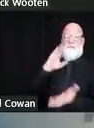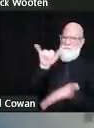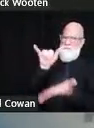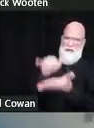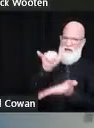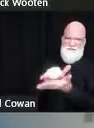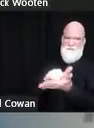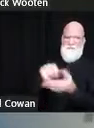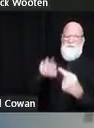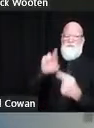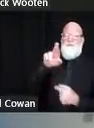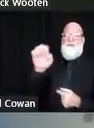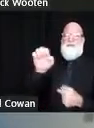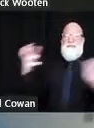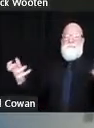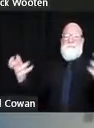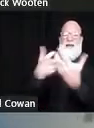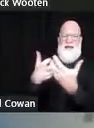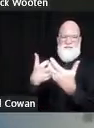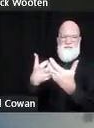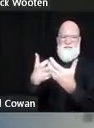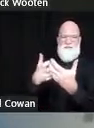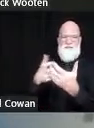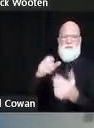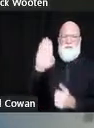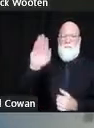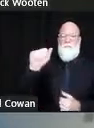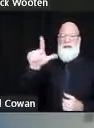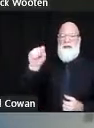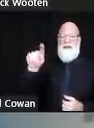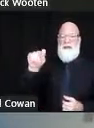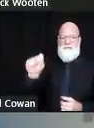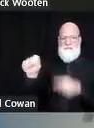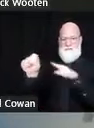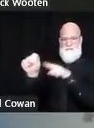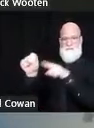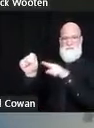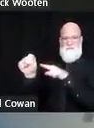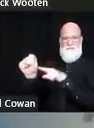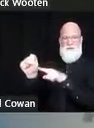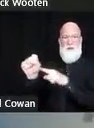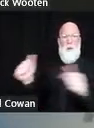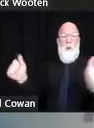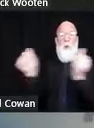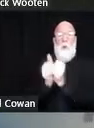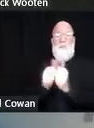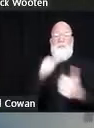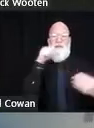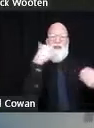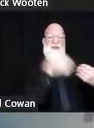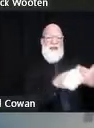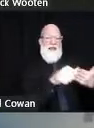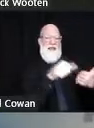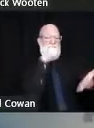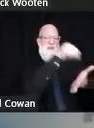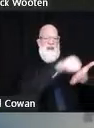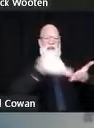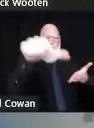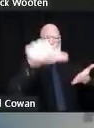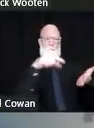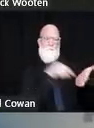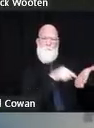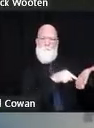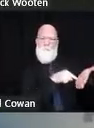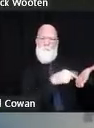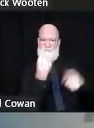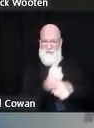marked vote for whoever presidential candidate that was voted for you cannot match that to the signed envelope so